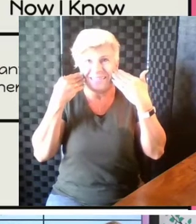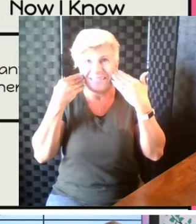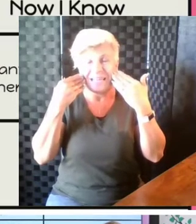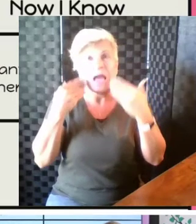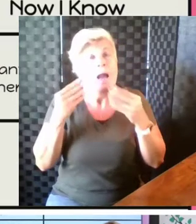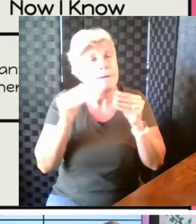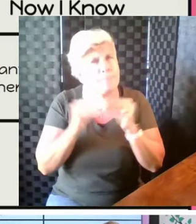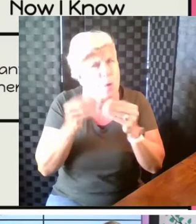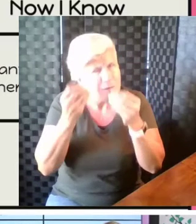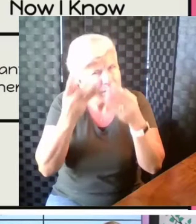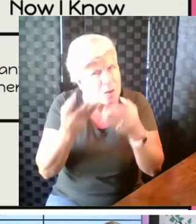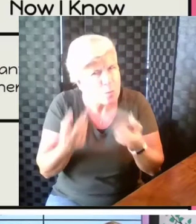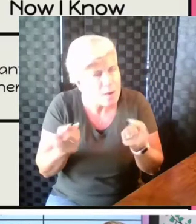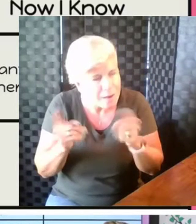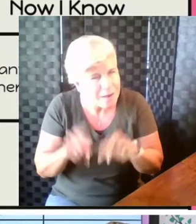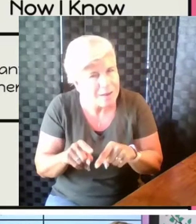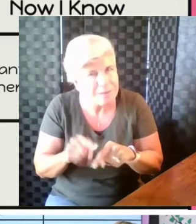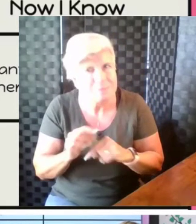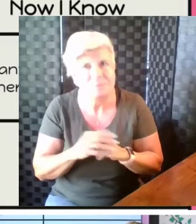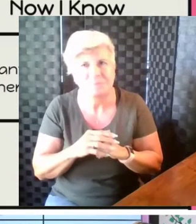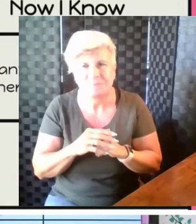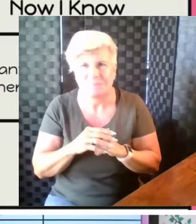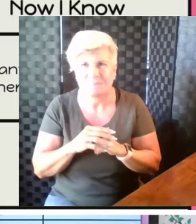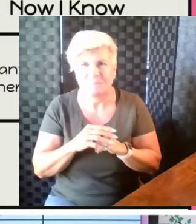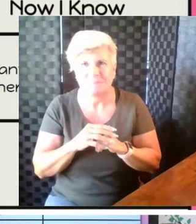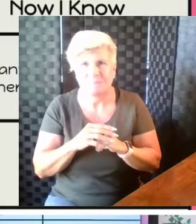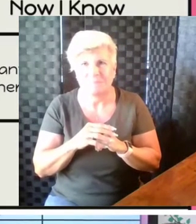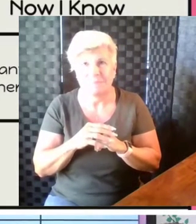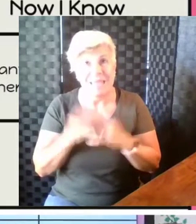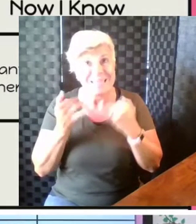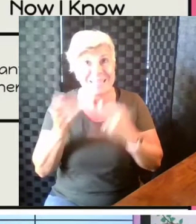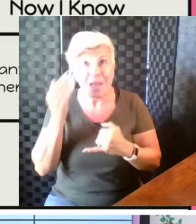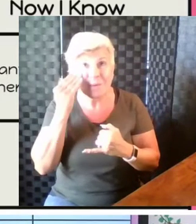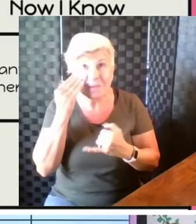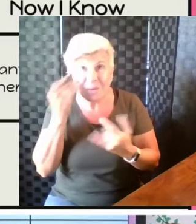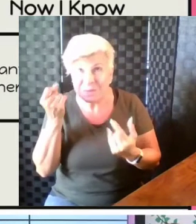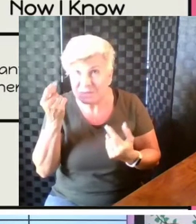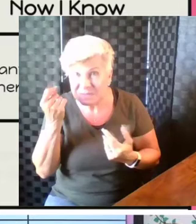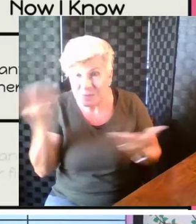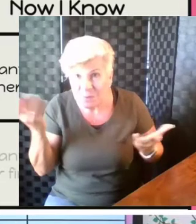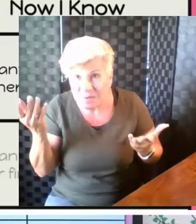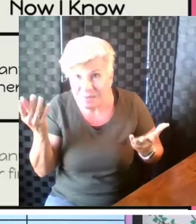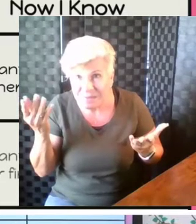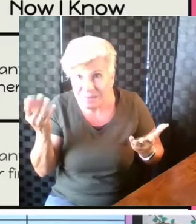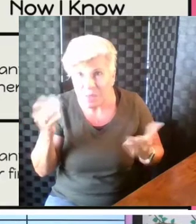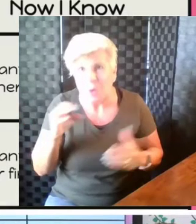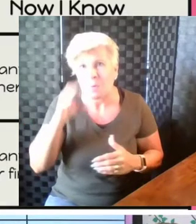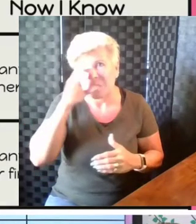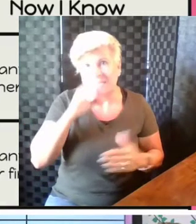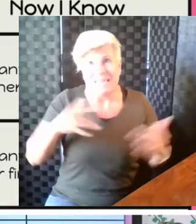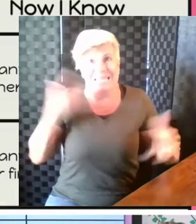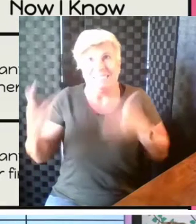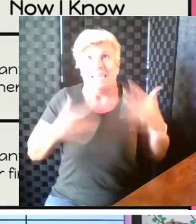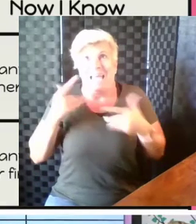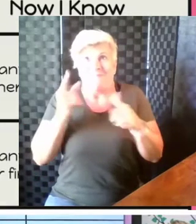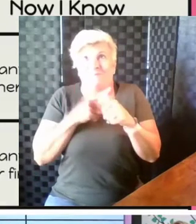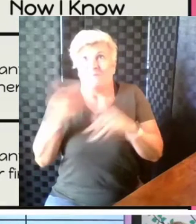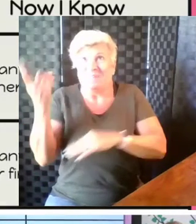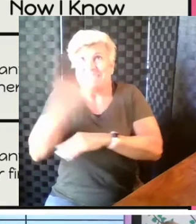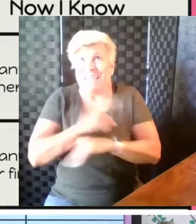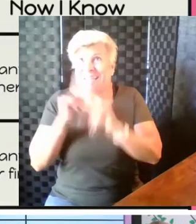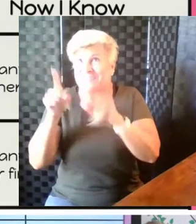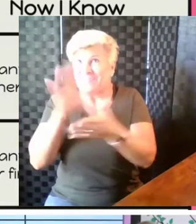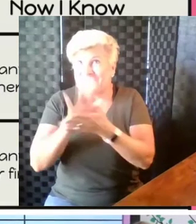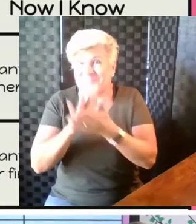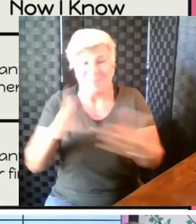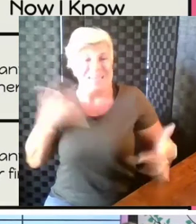more information about what was going on. So now I know that chrysanthemum was